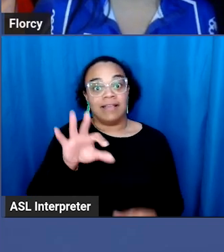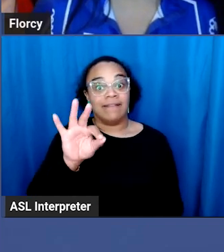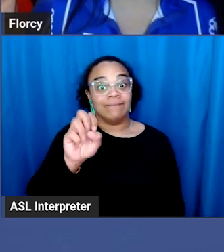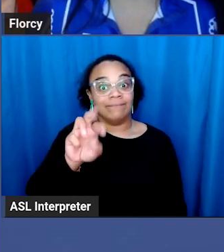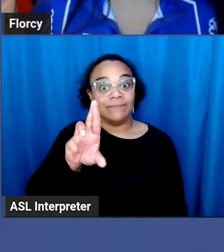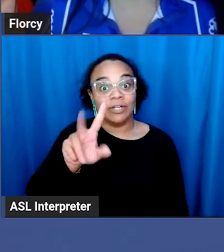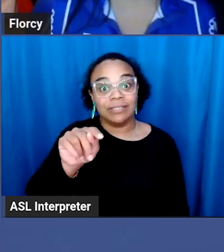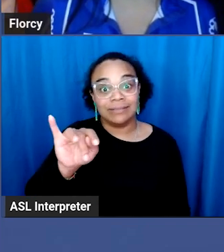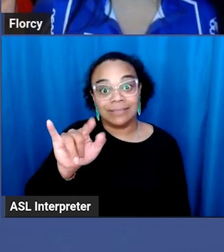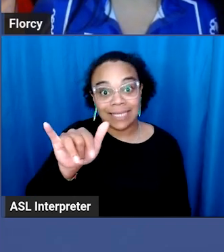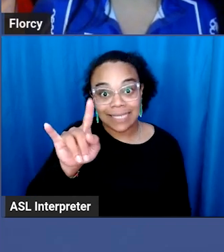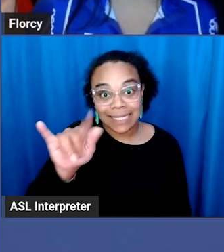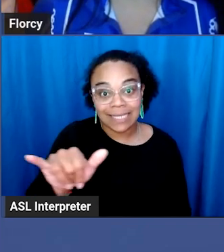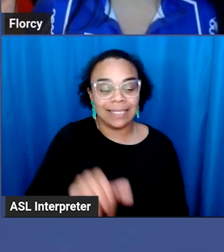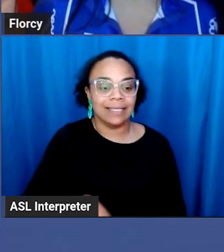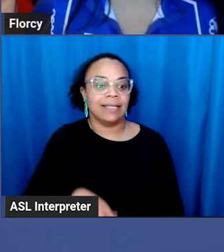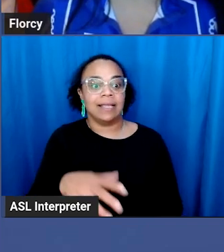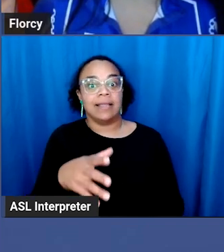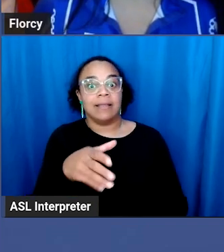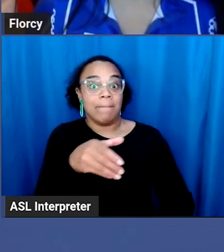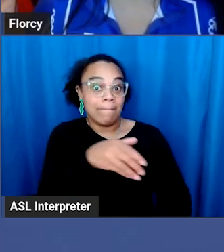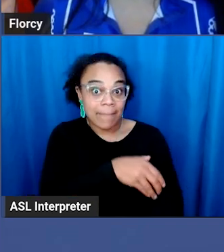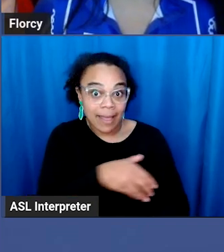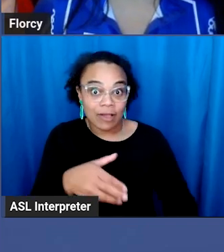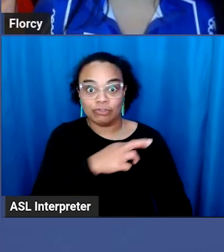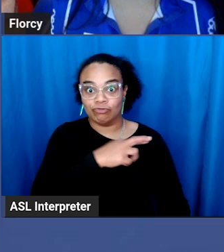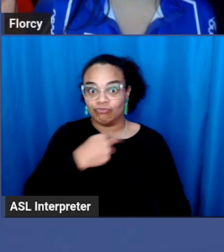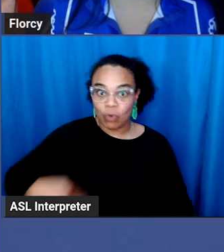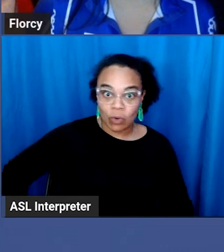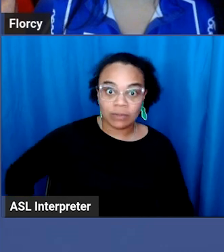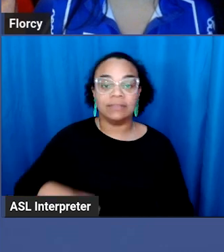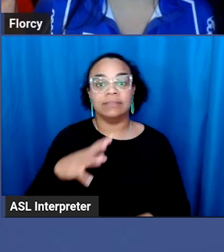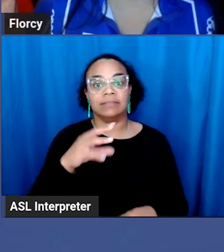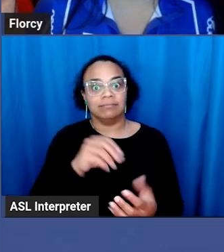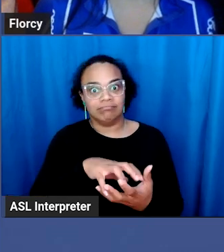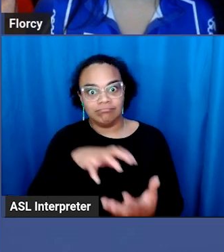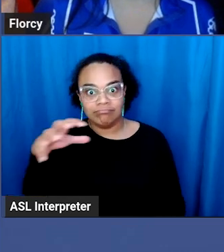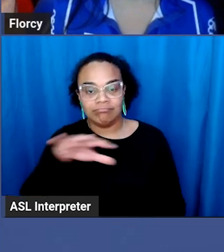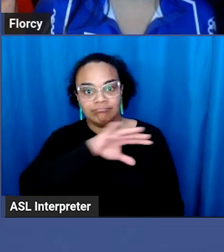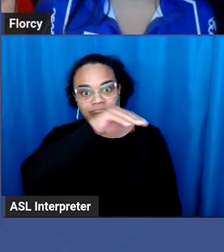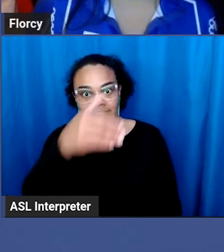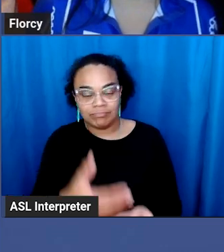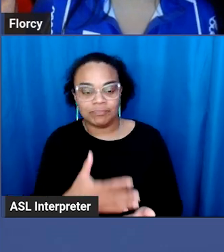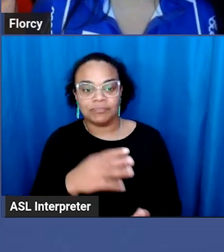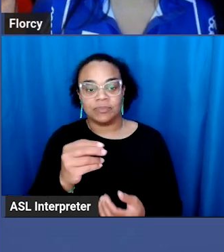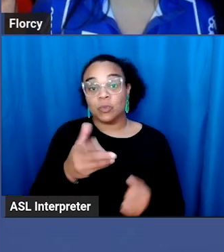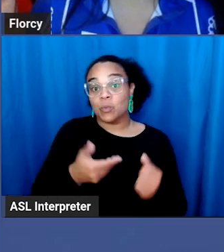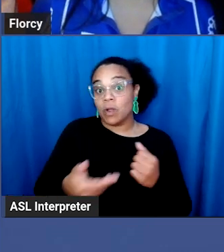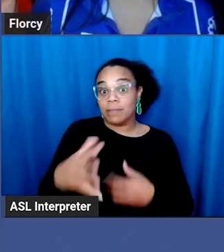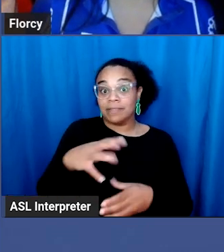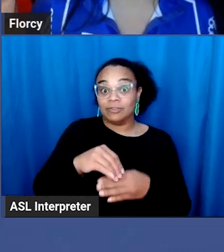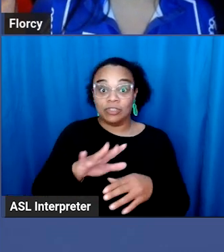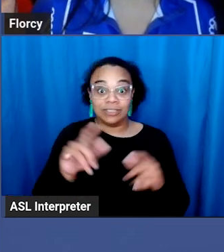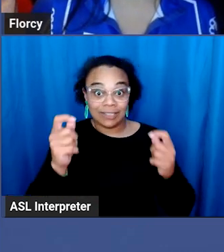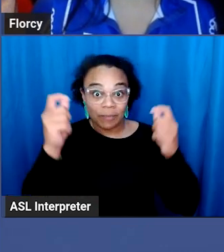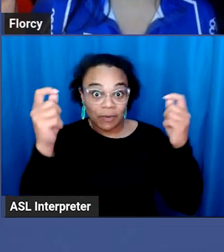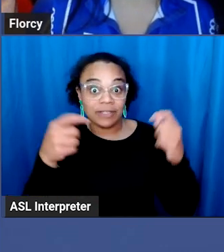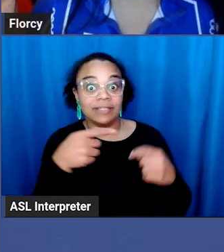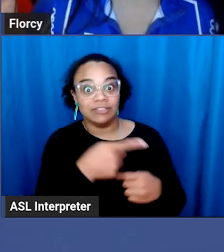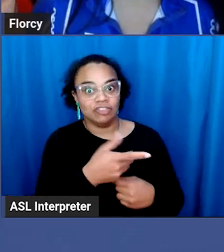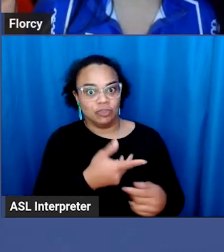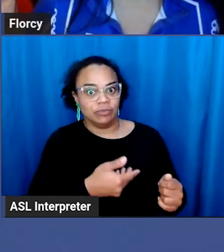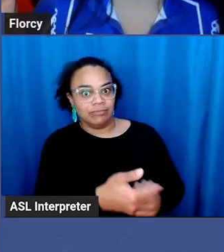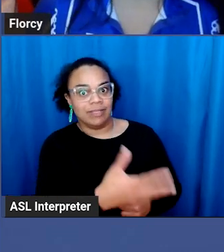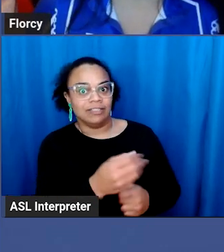abundance. Erzuli Frida, I've had the privilege of being welcomed into a ceremony of hers. And she represents kind